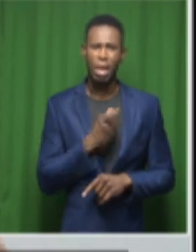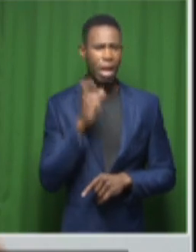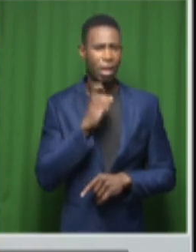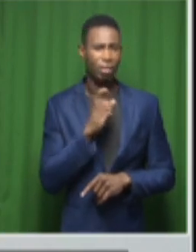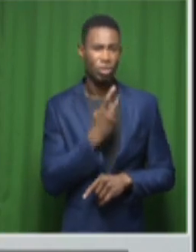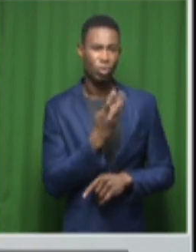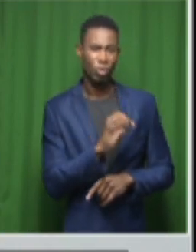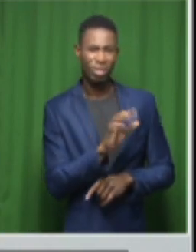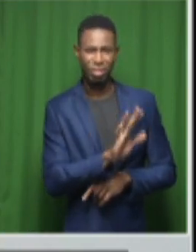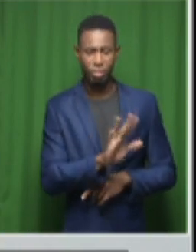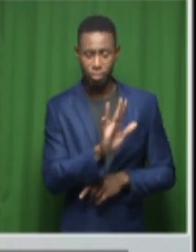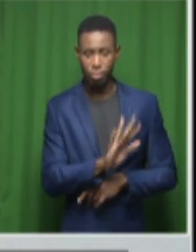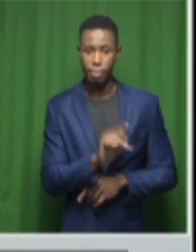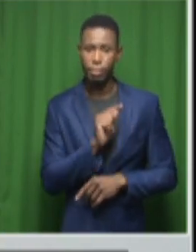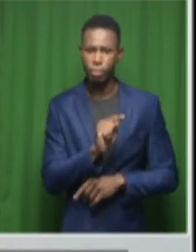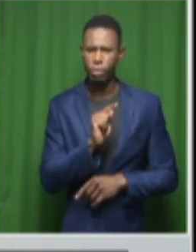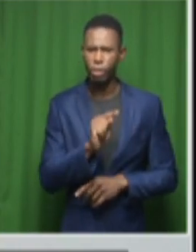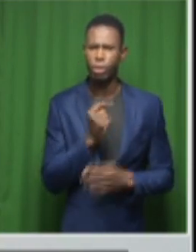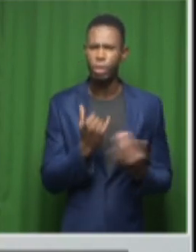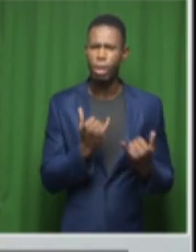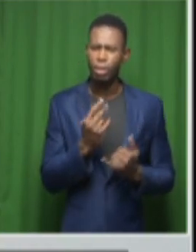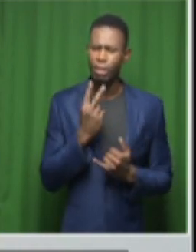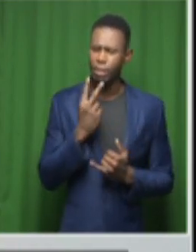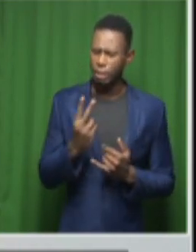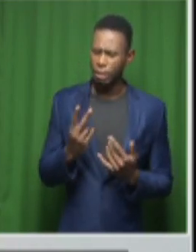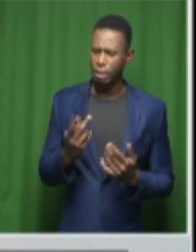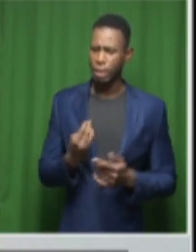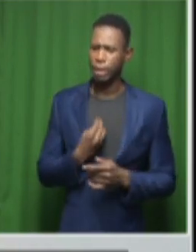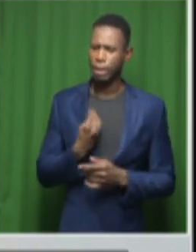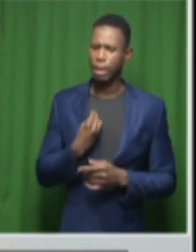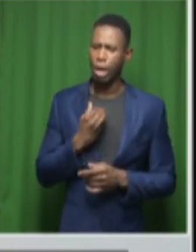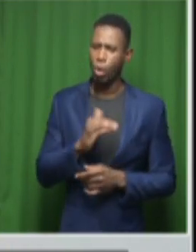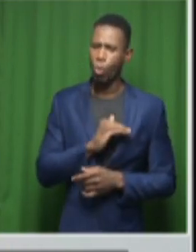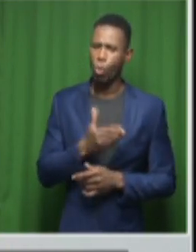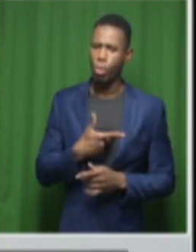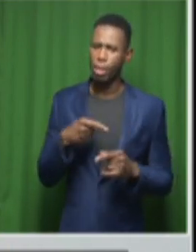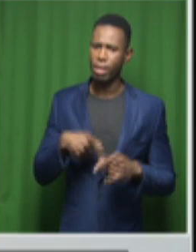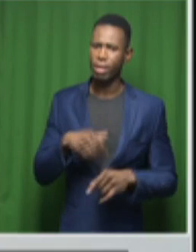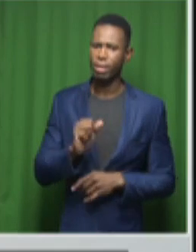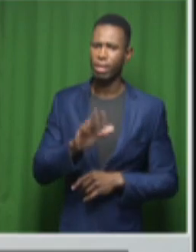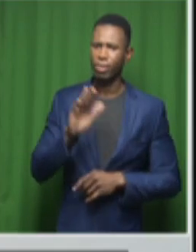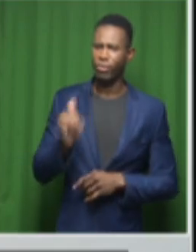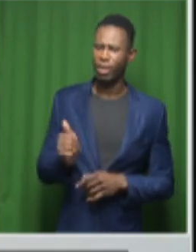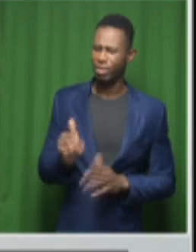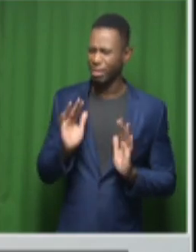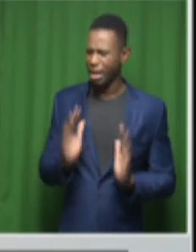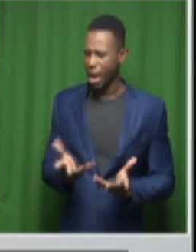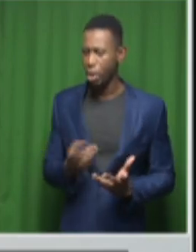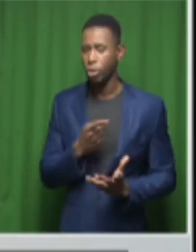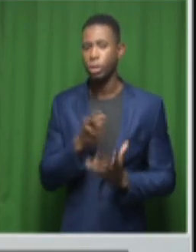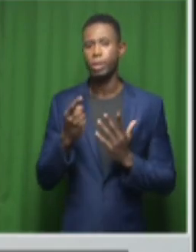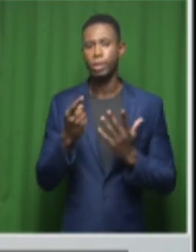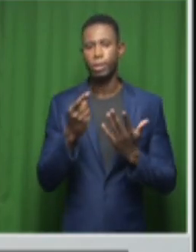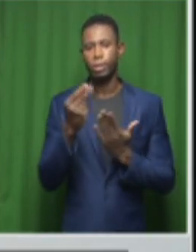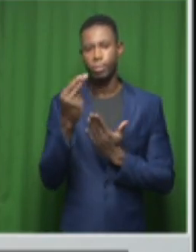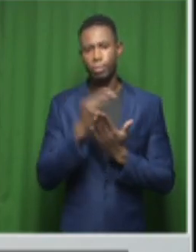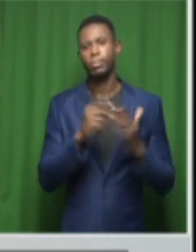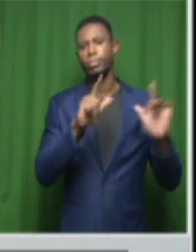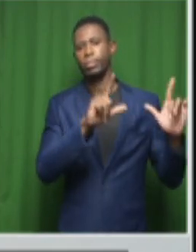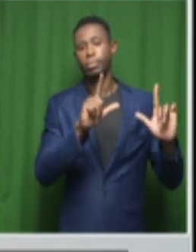20s, who's then looking at the existence of being a young woman in South Africa. So we have works that